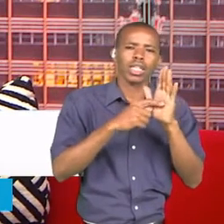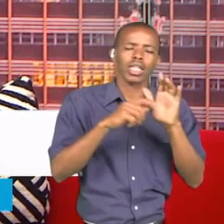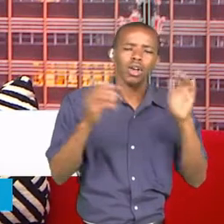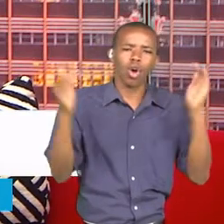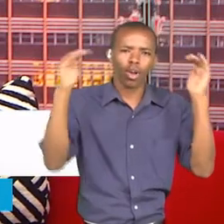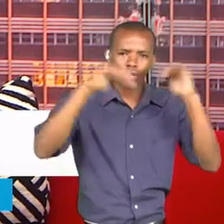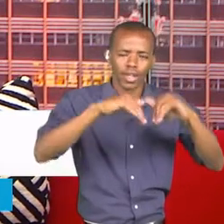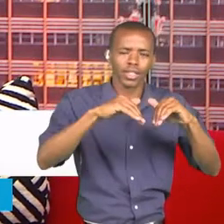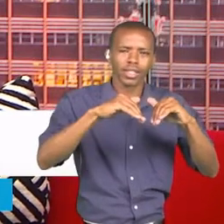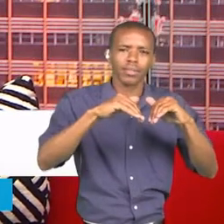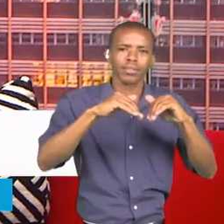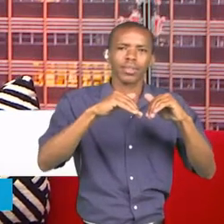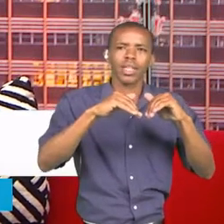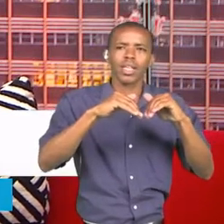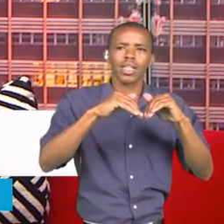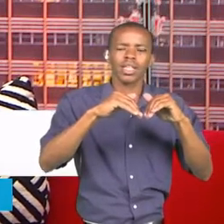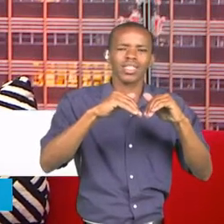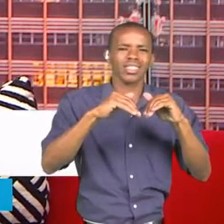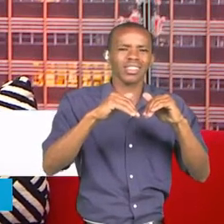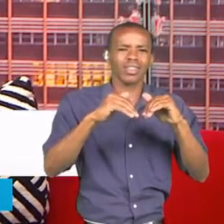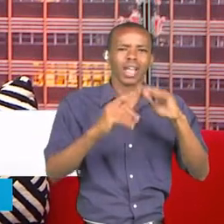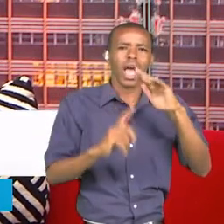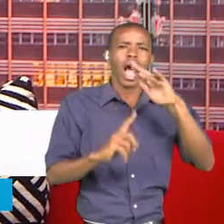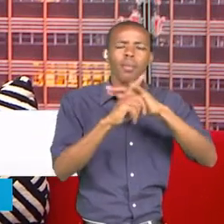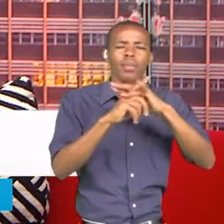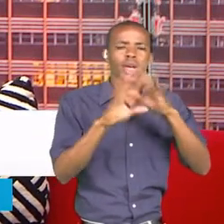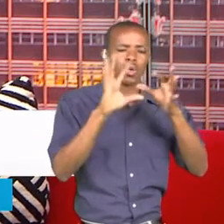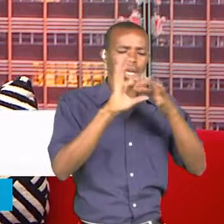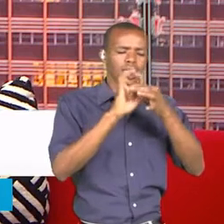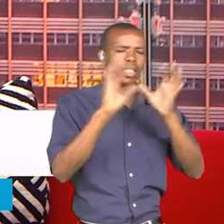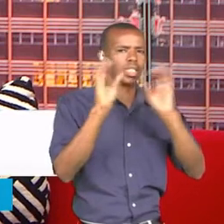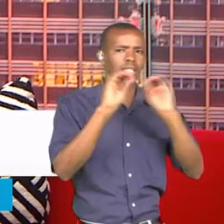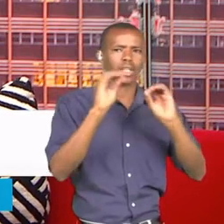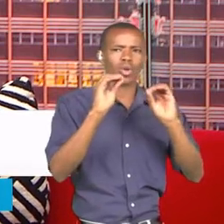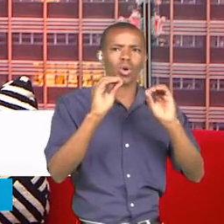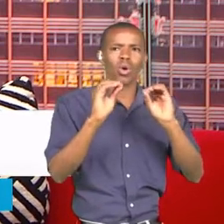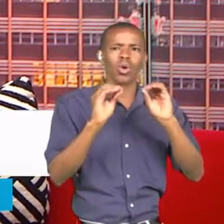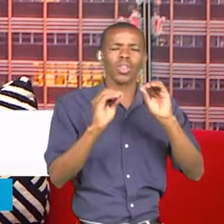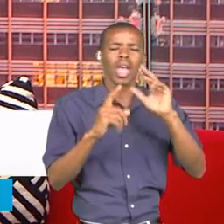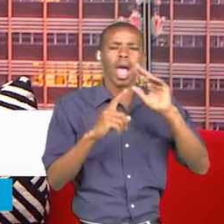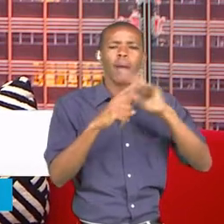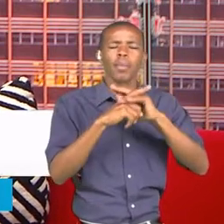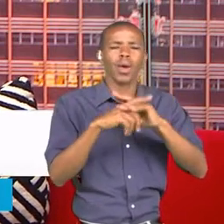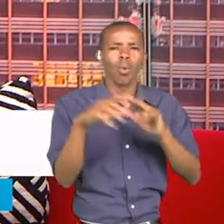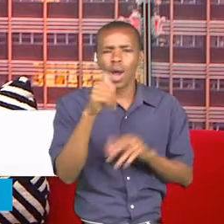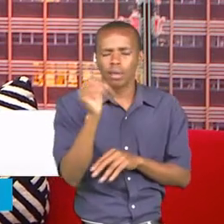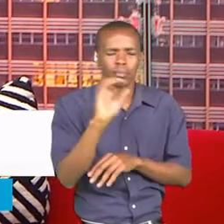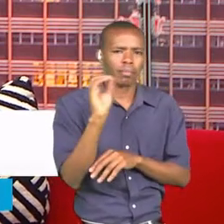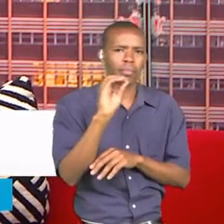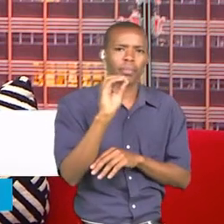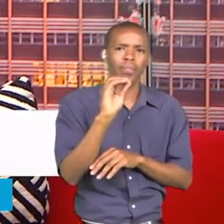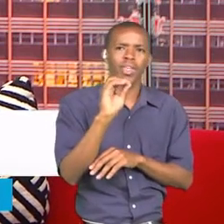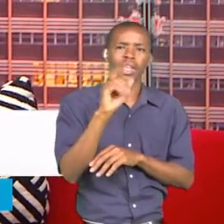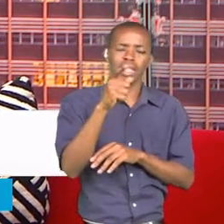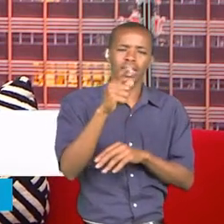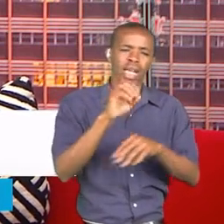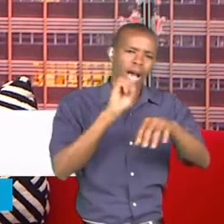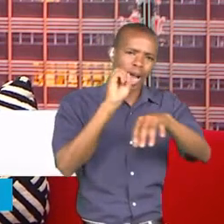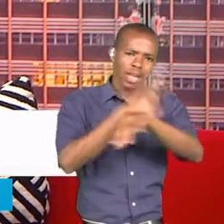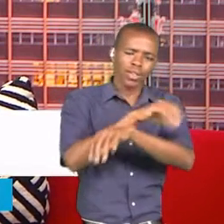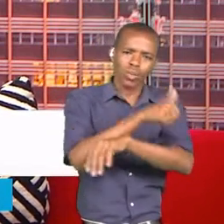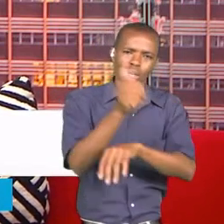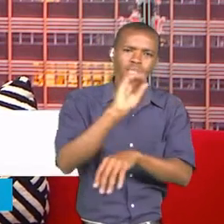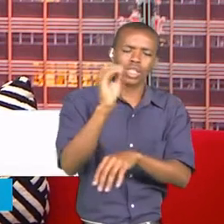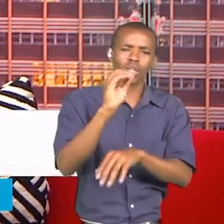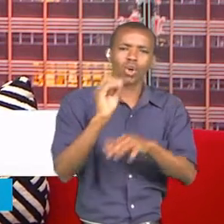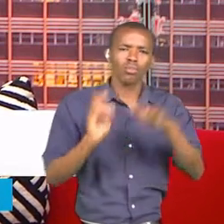conferences. They don't look united. They look like they're posturing. And it is ill-advised for you to